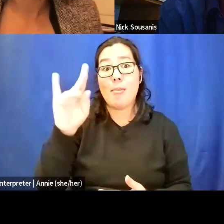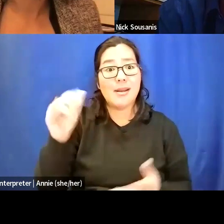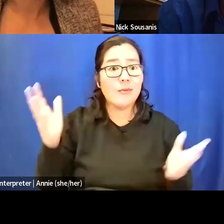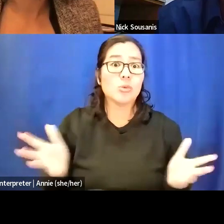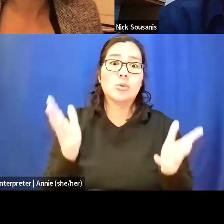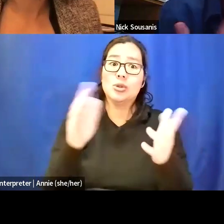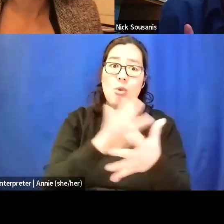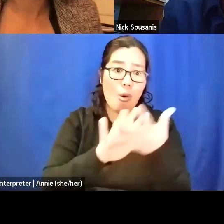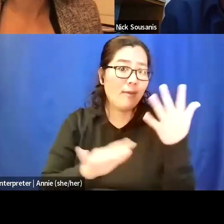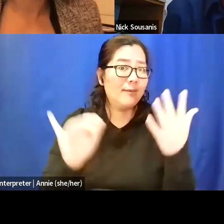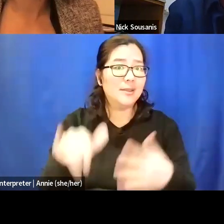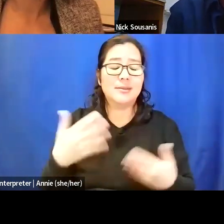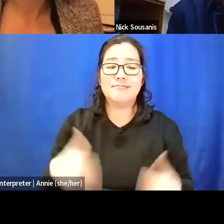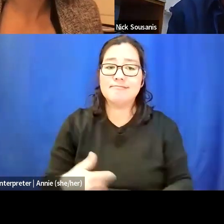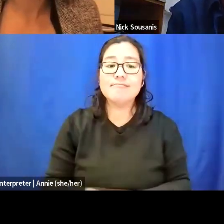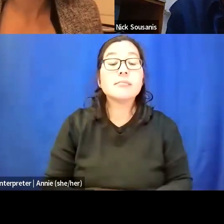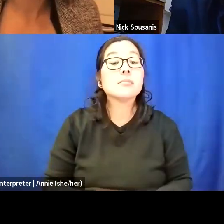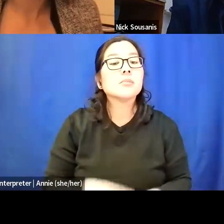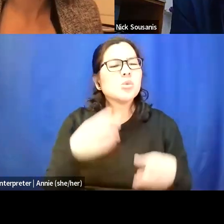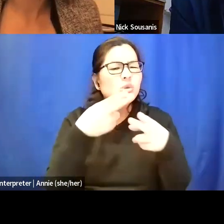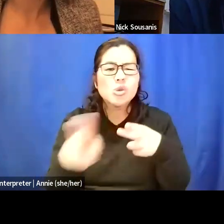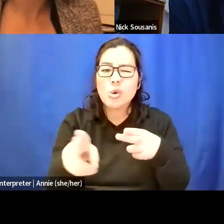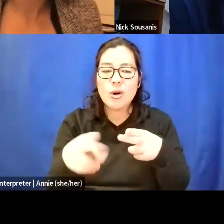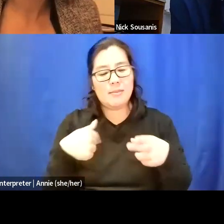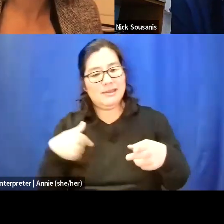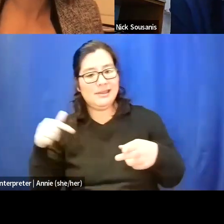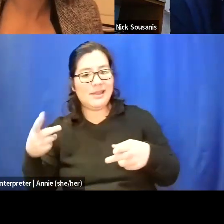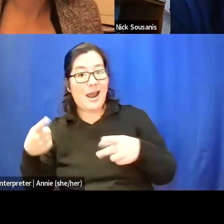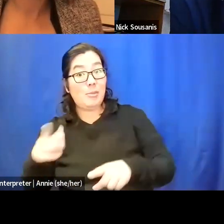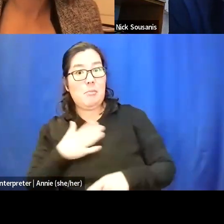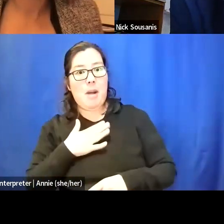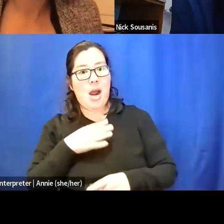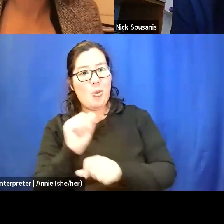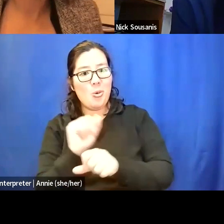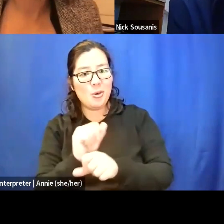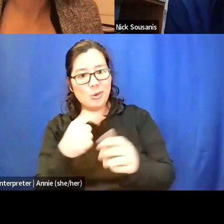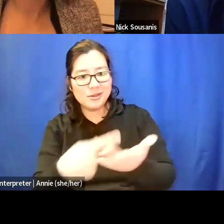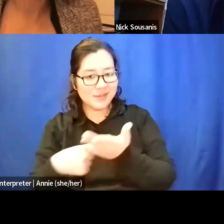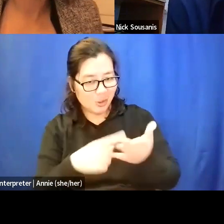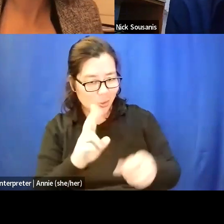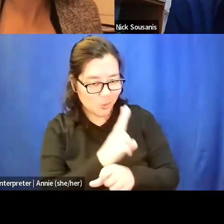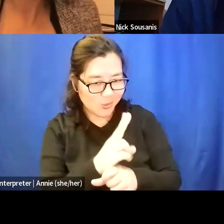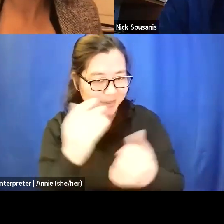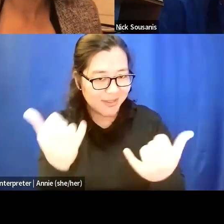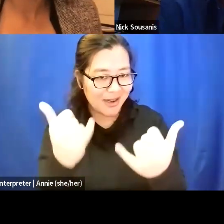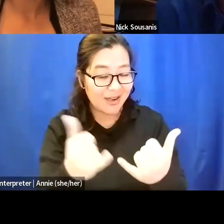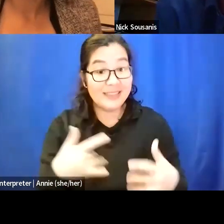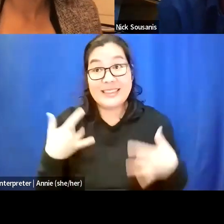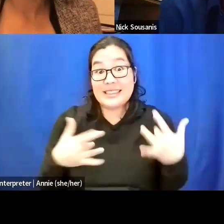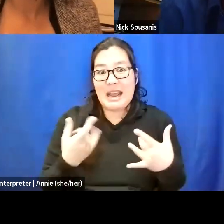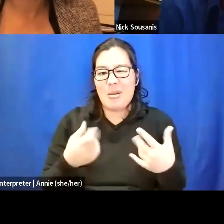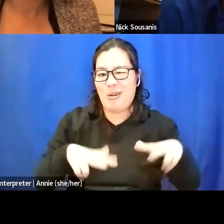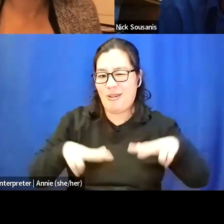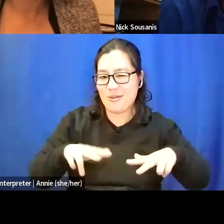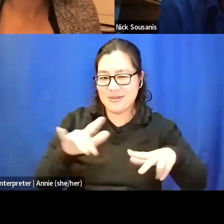it. I'm going to say a short, since this happens to be my work we're talking about, which is both exciting and a little bit awkward for